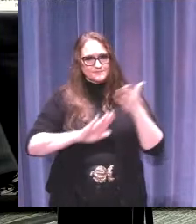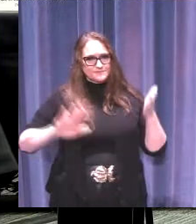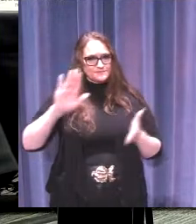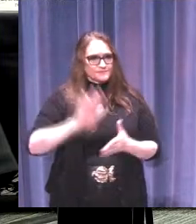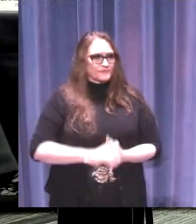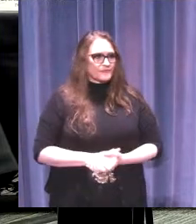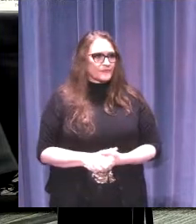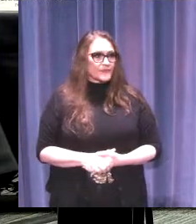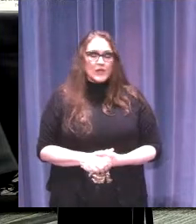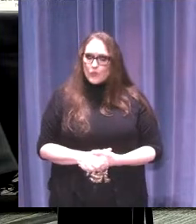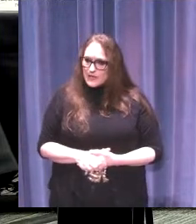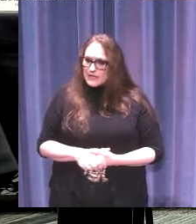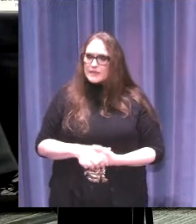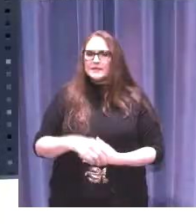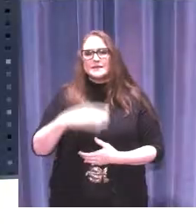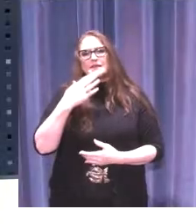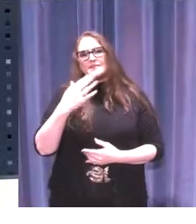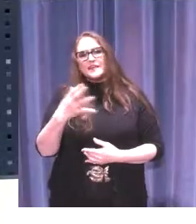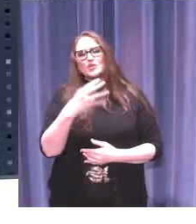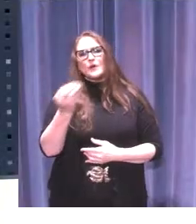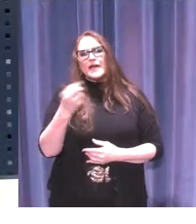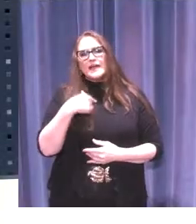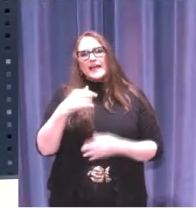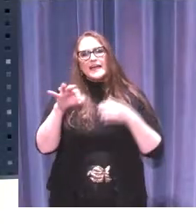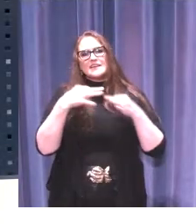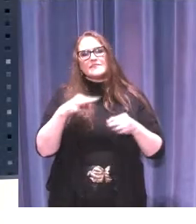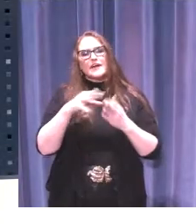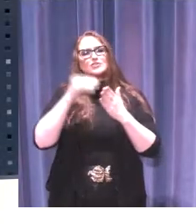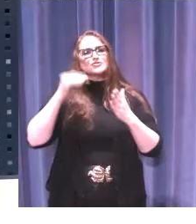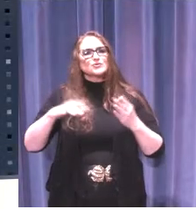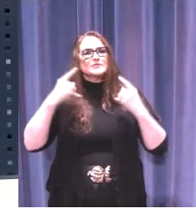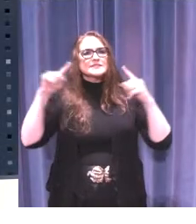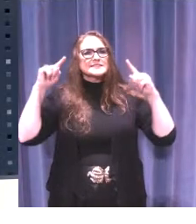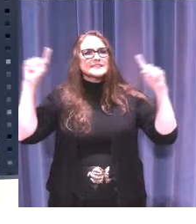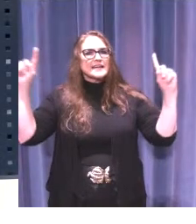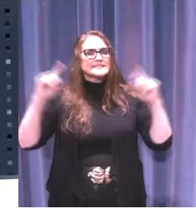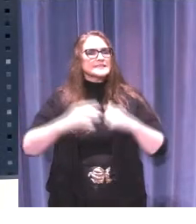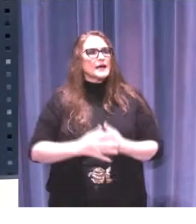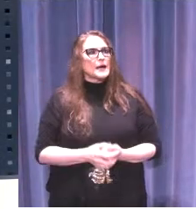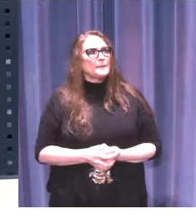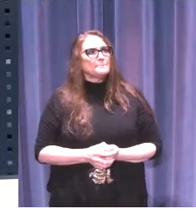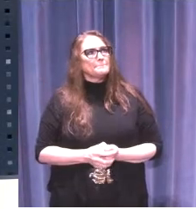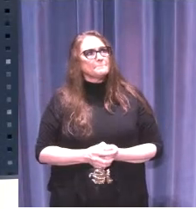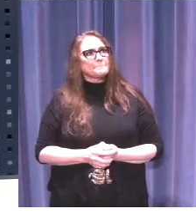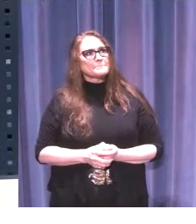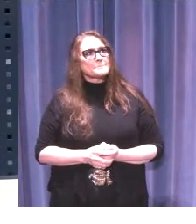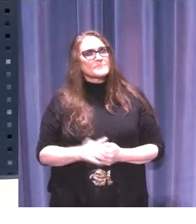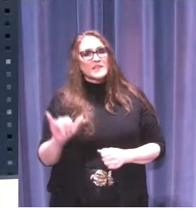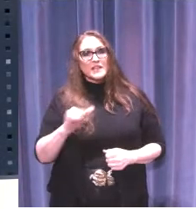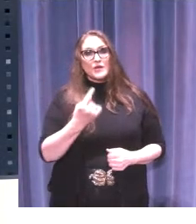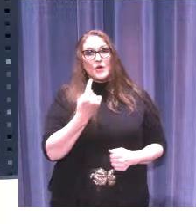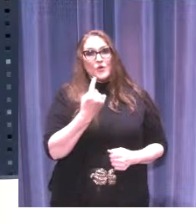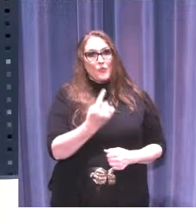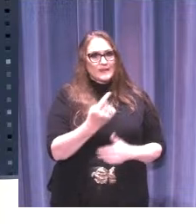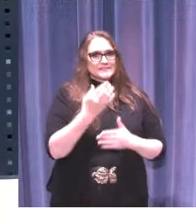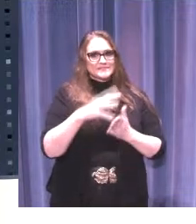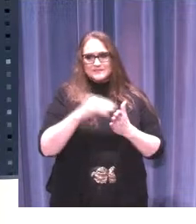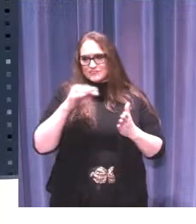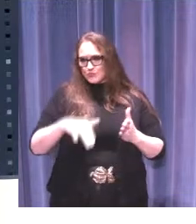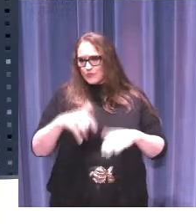Well, thank you. And, I define student success as one student at a